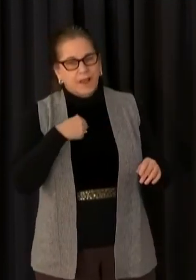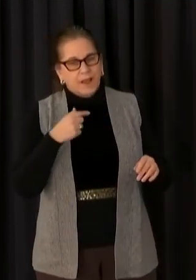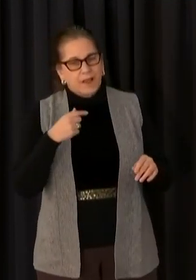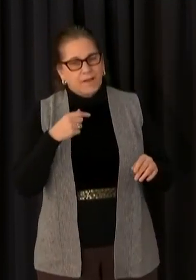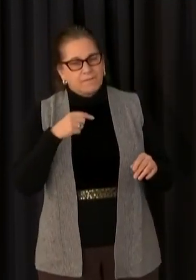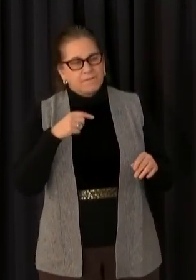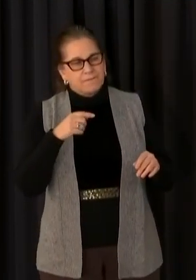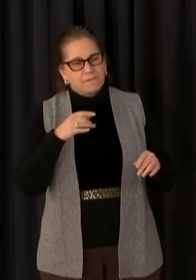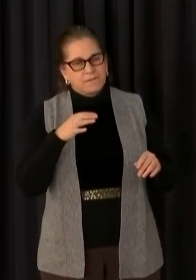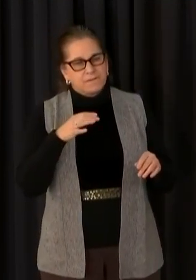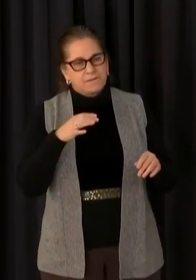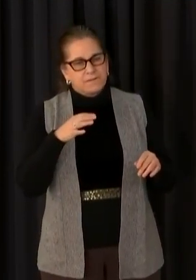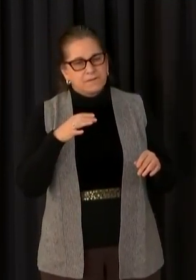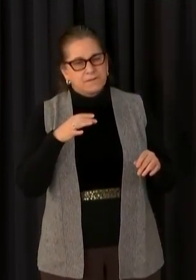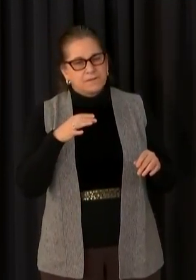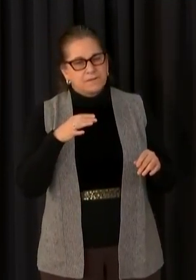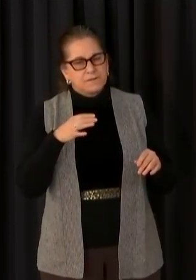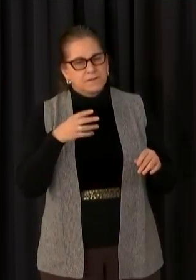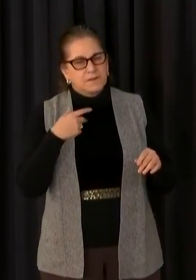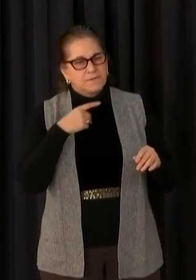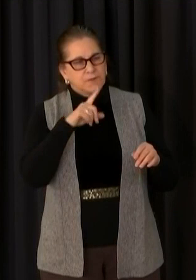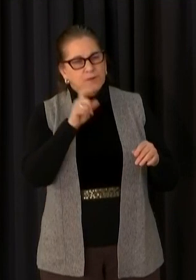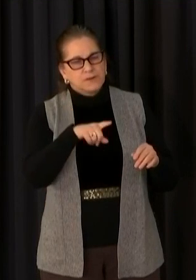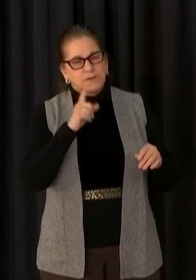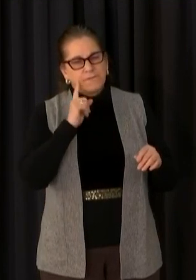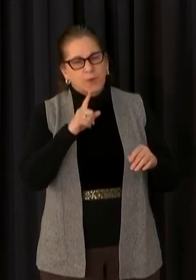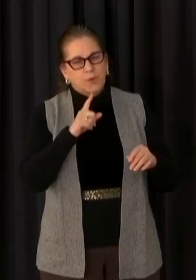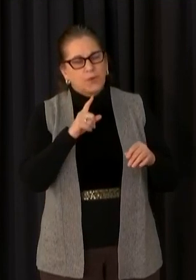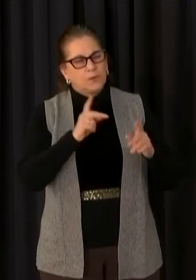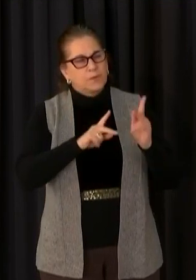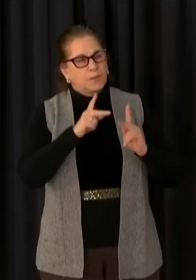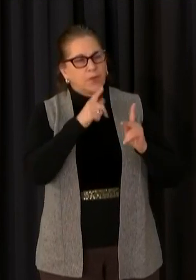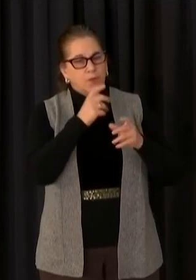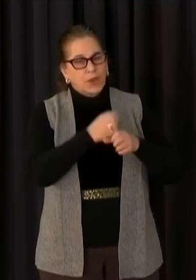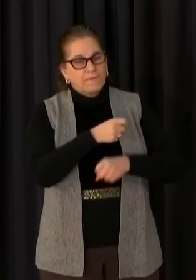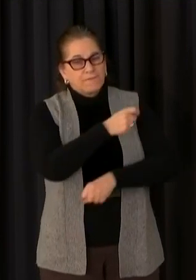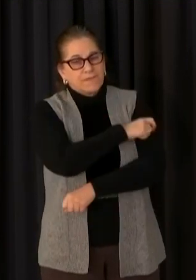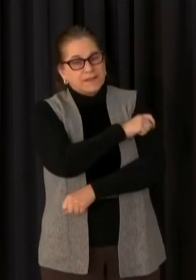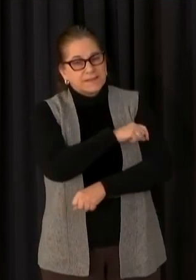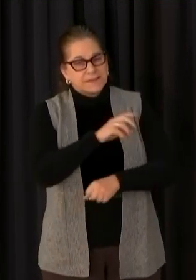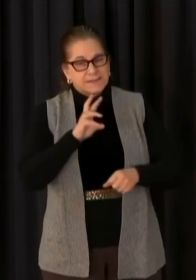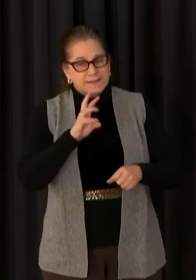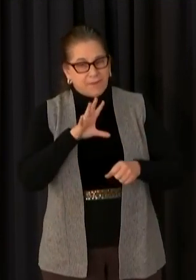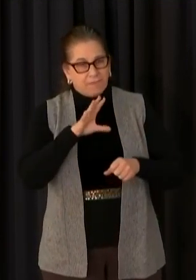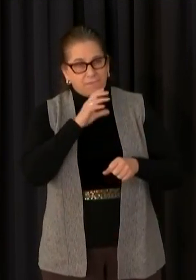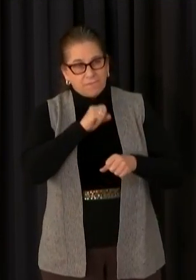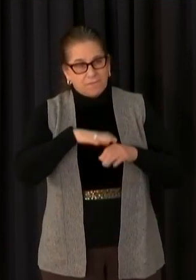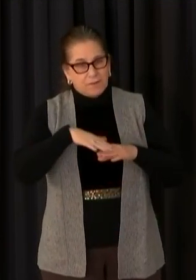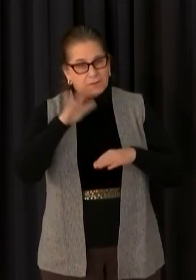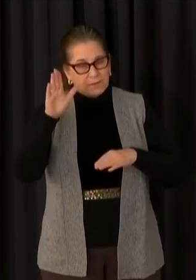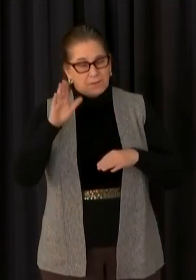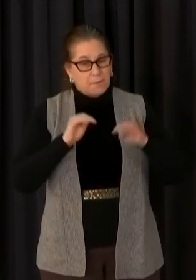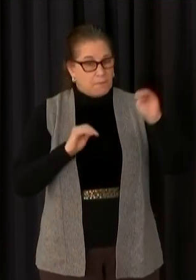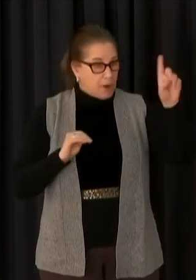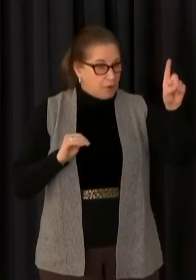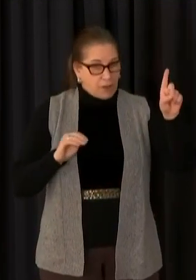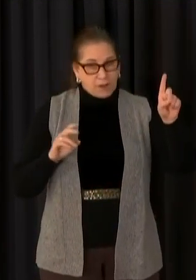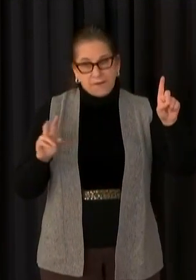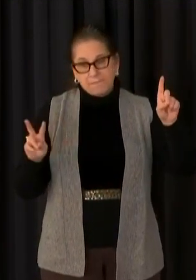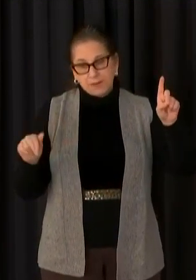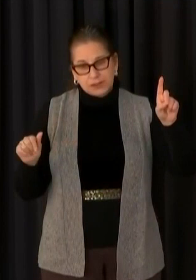for going straight to vaccinating people who are 65 and older when Maryland and Virginia have the age set at 75 and